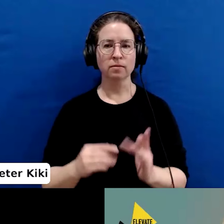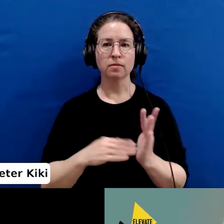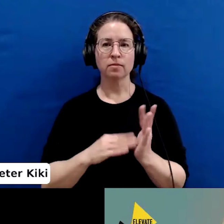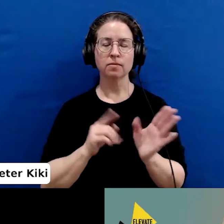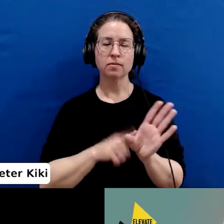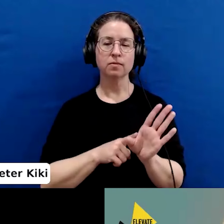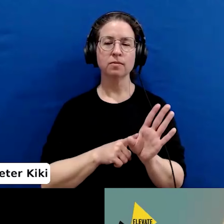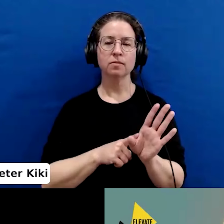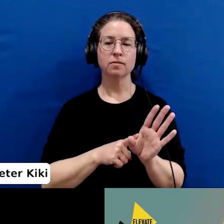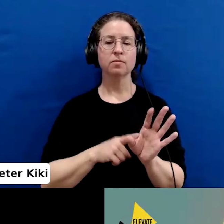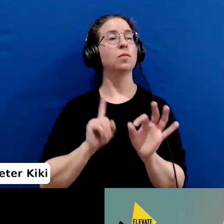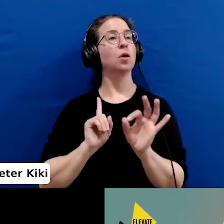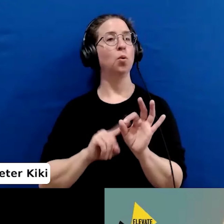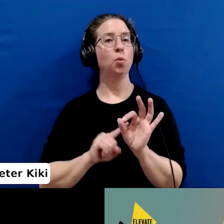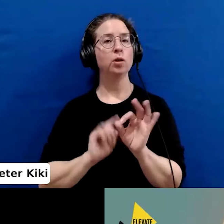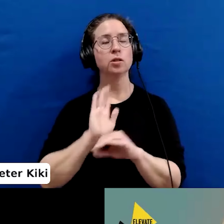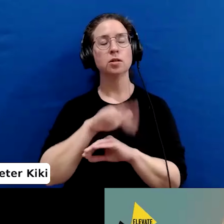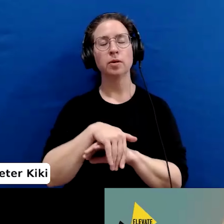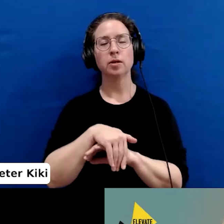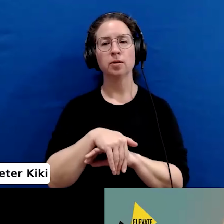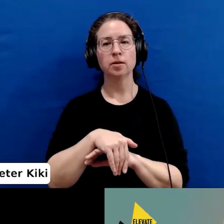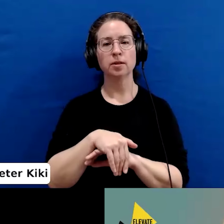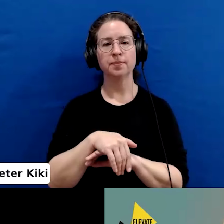a question about